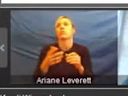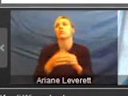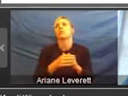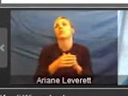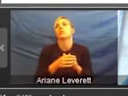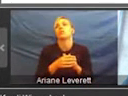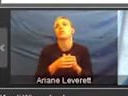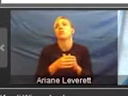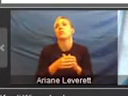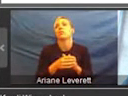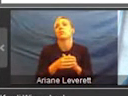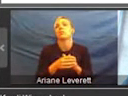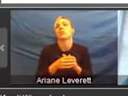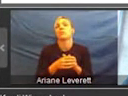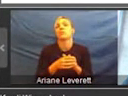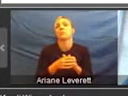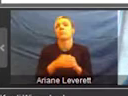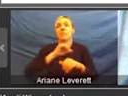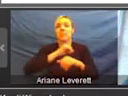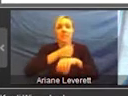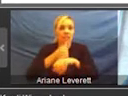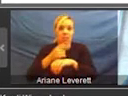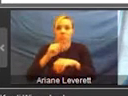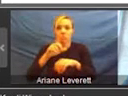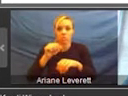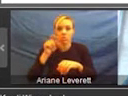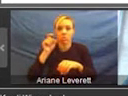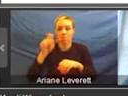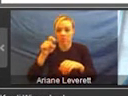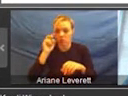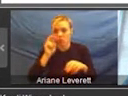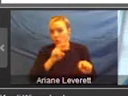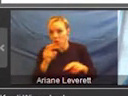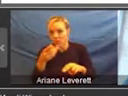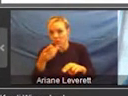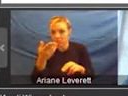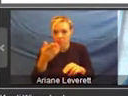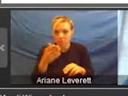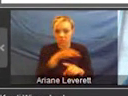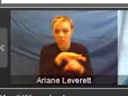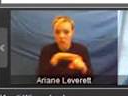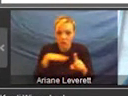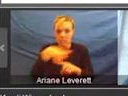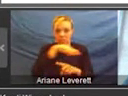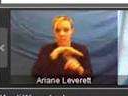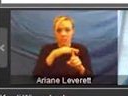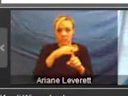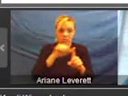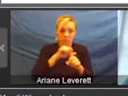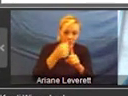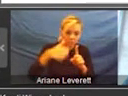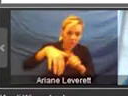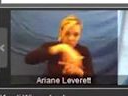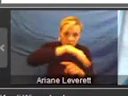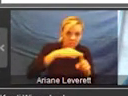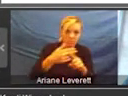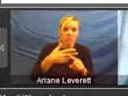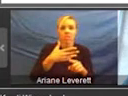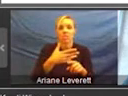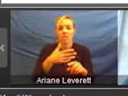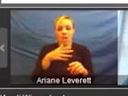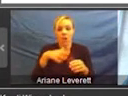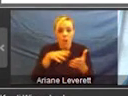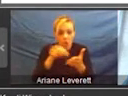wherever your program is supposed to be executed. So that means closely analyzing the learning environment in the